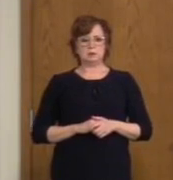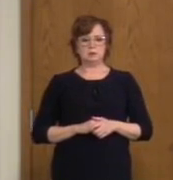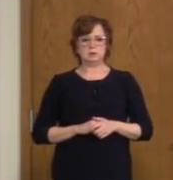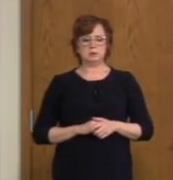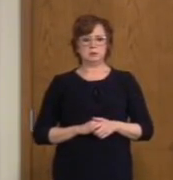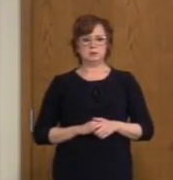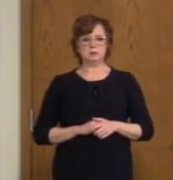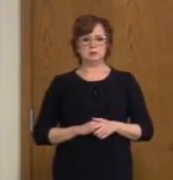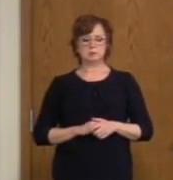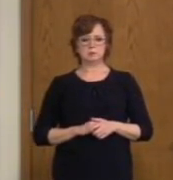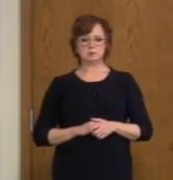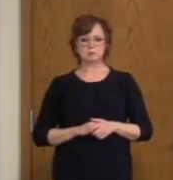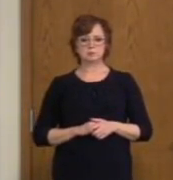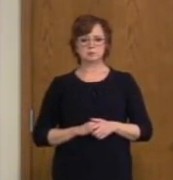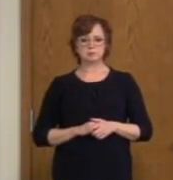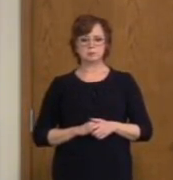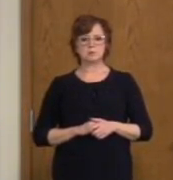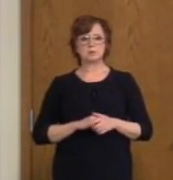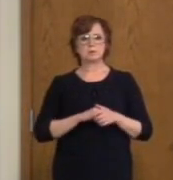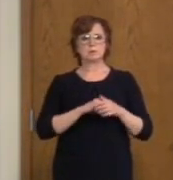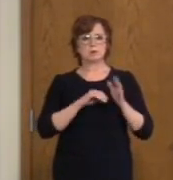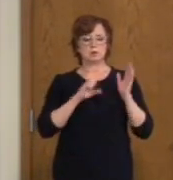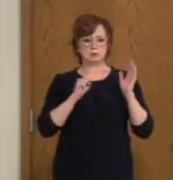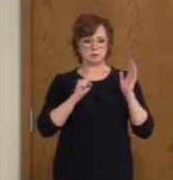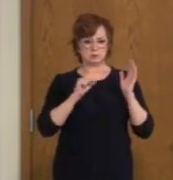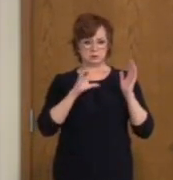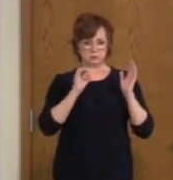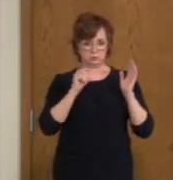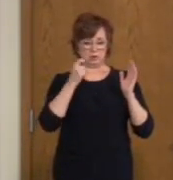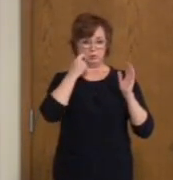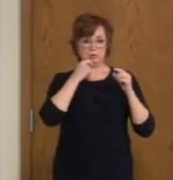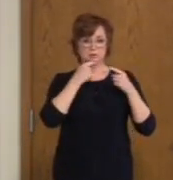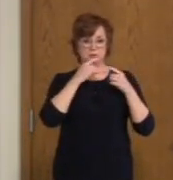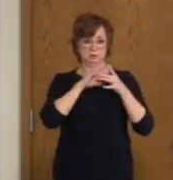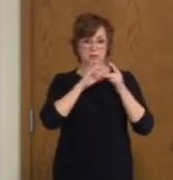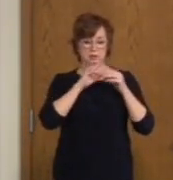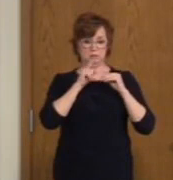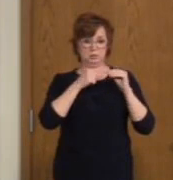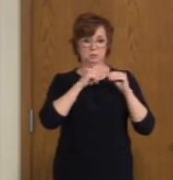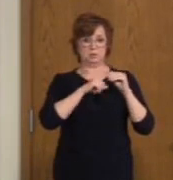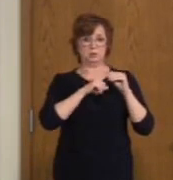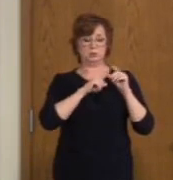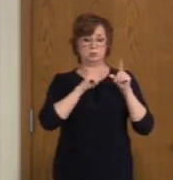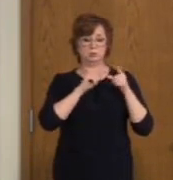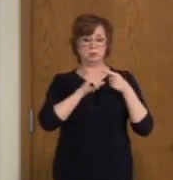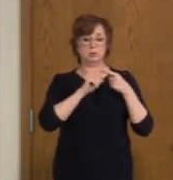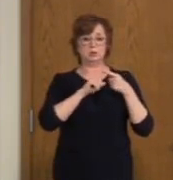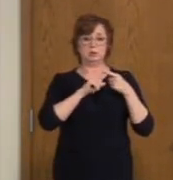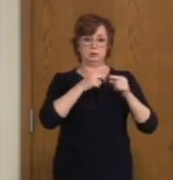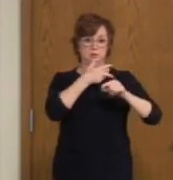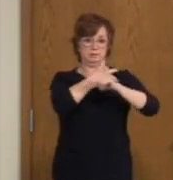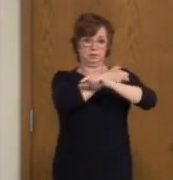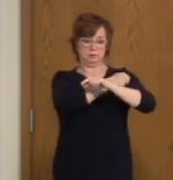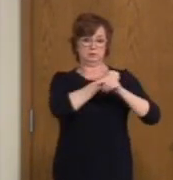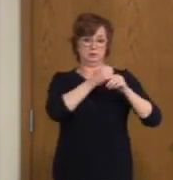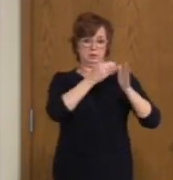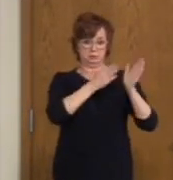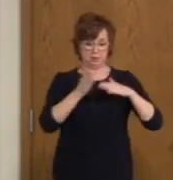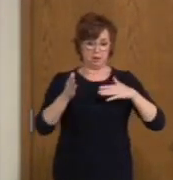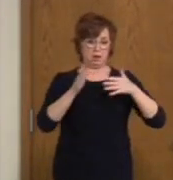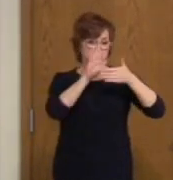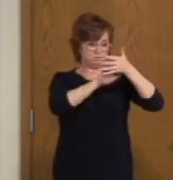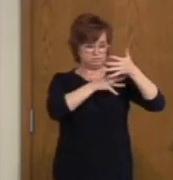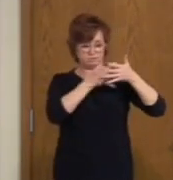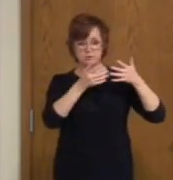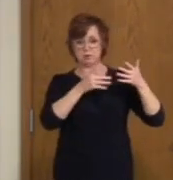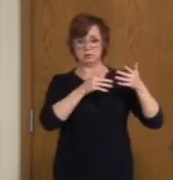the robust vaccination plan that we have, the vaccination plan that the Saskatchewan Health Authority and Ministry of Health have put together, that is leading the